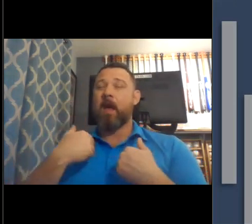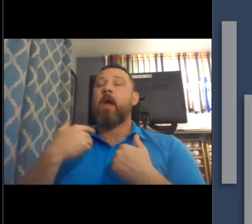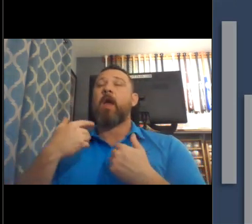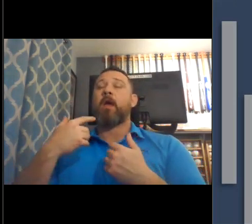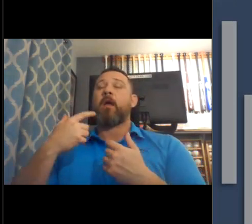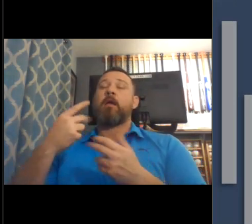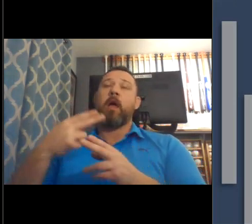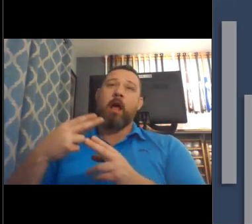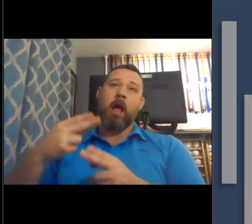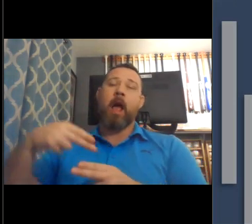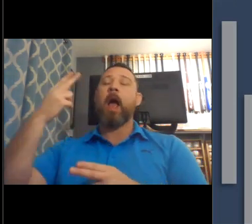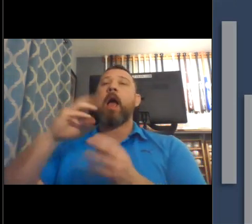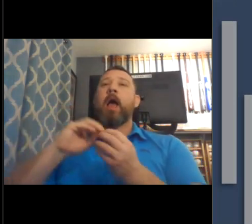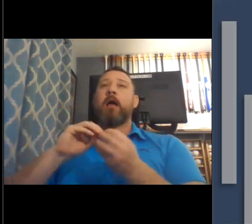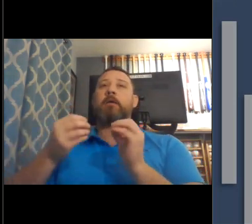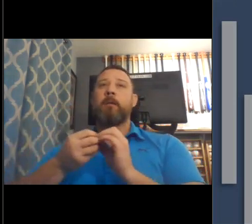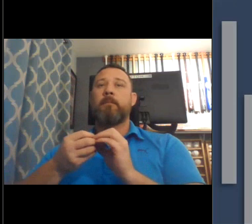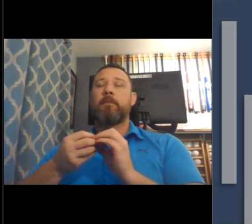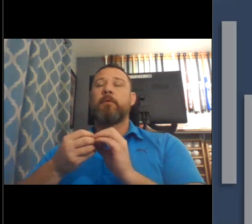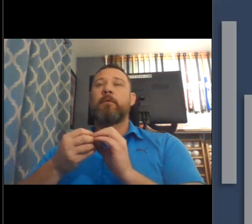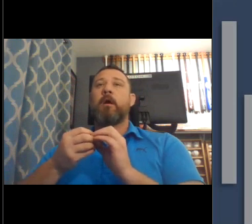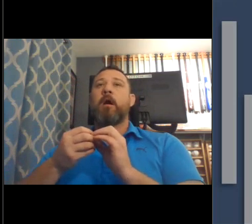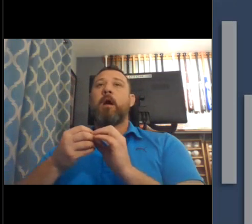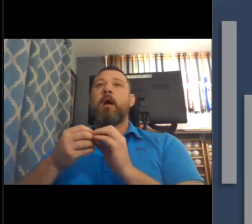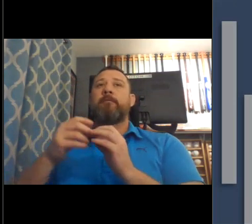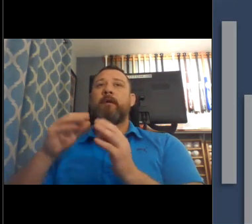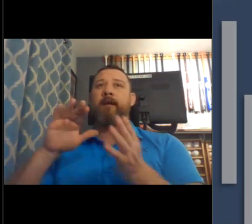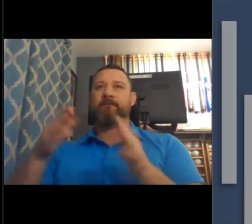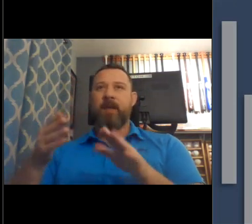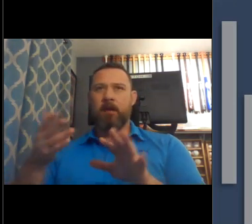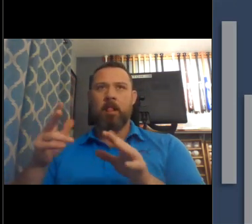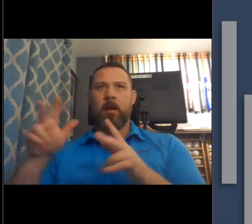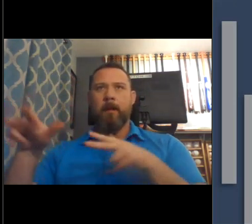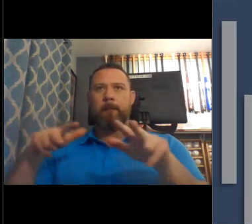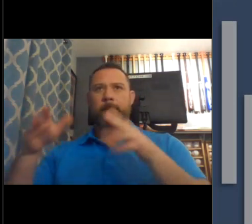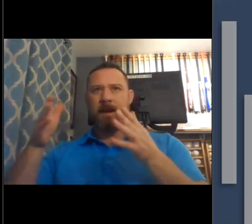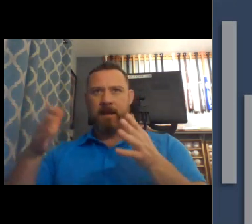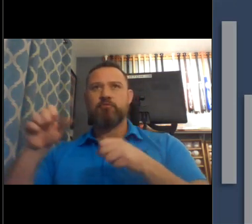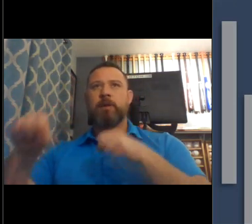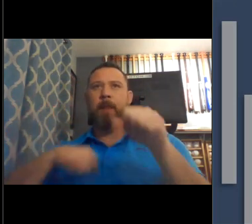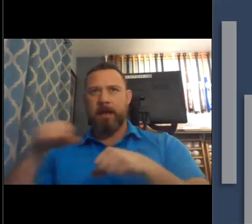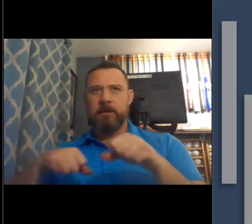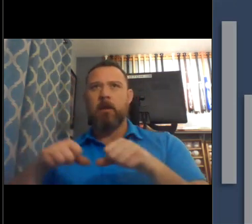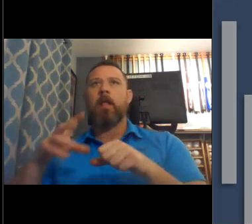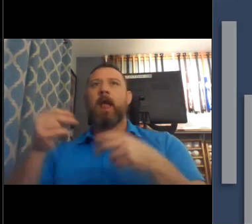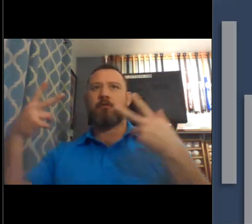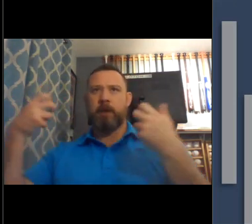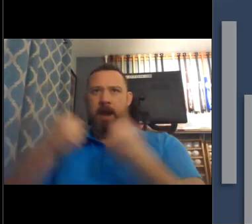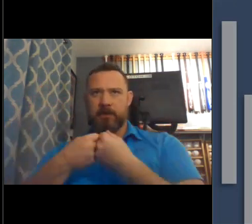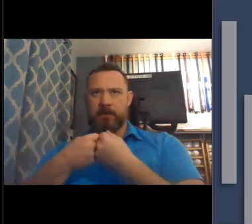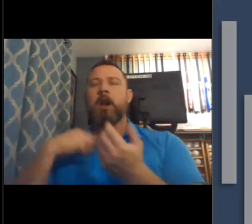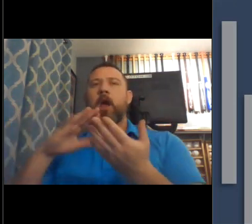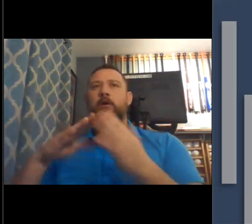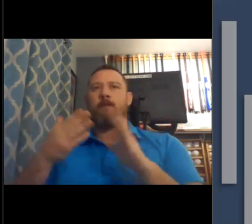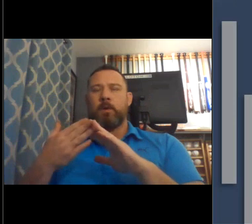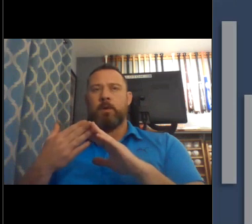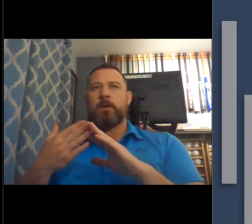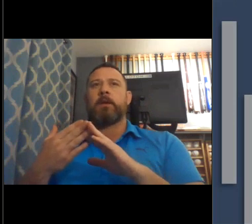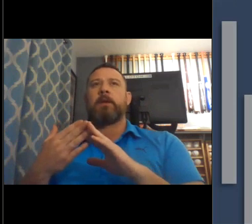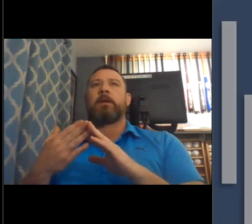high number of fatal pedestrian, bicyclists, and car crashes in our community.